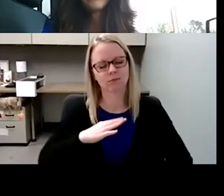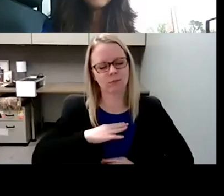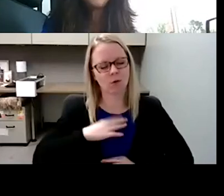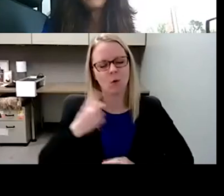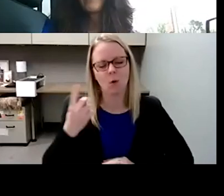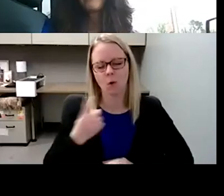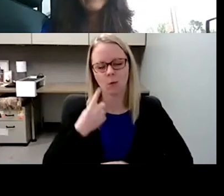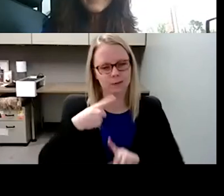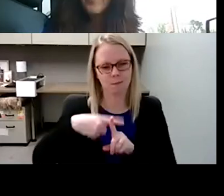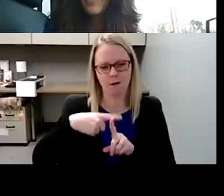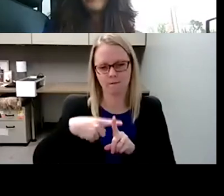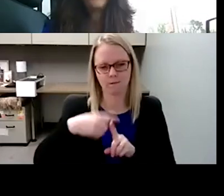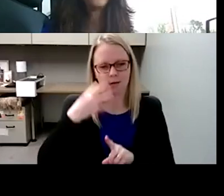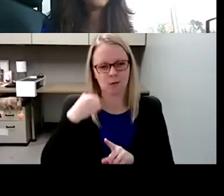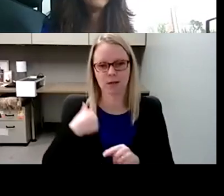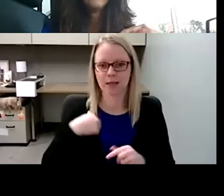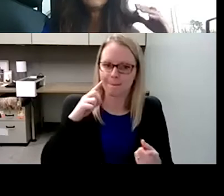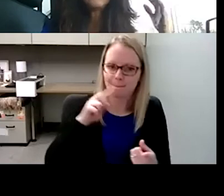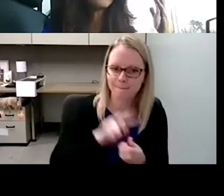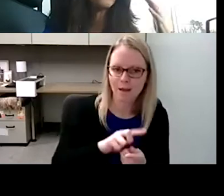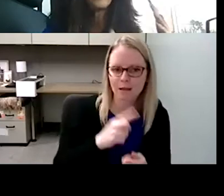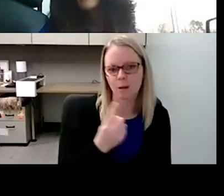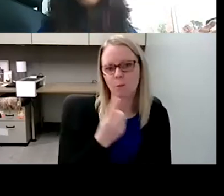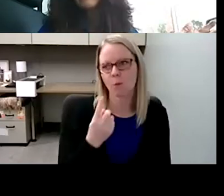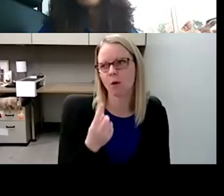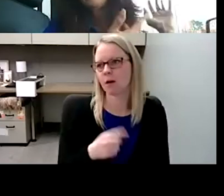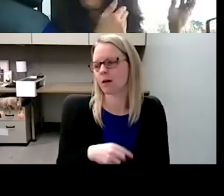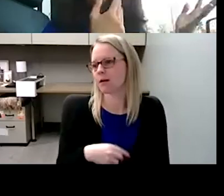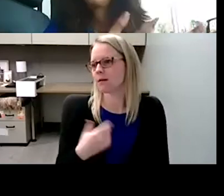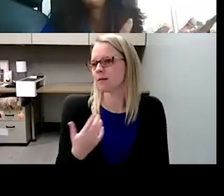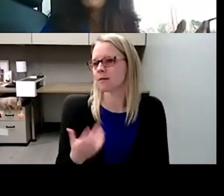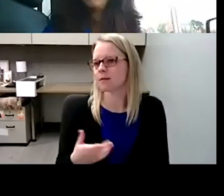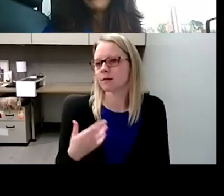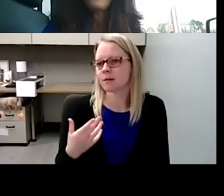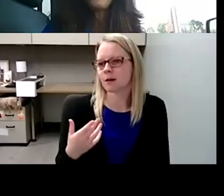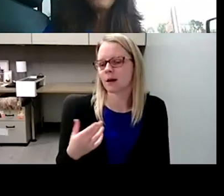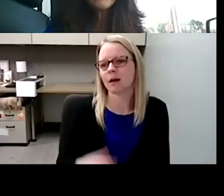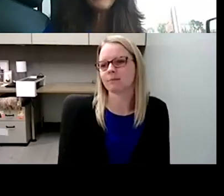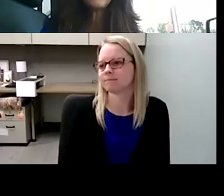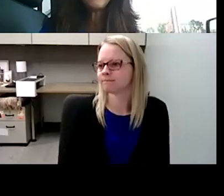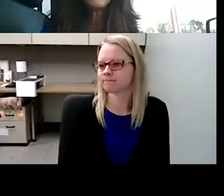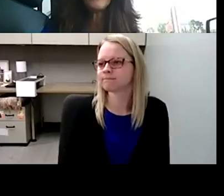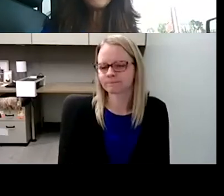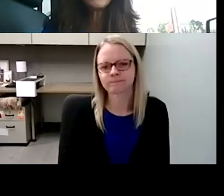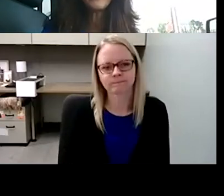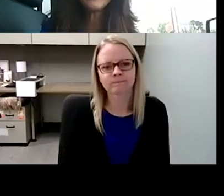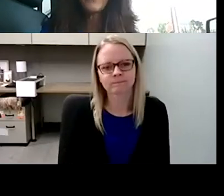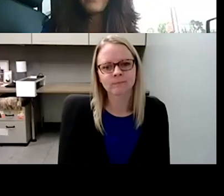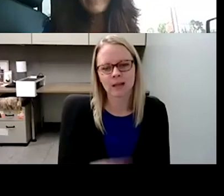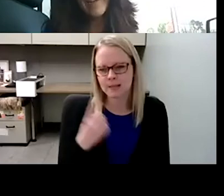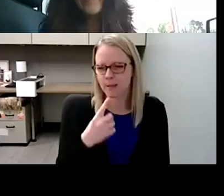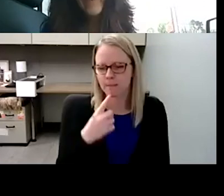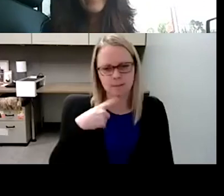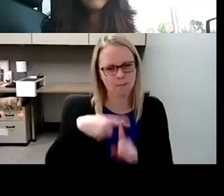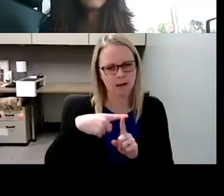it. Something. I met somebody or what I can't even think right now, but I do feel like that everything, something good comes out